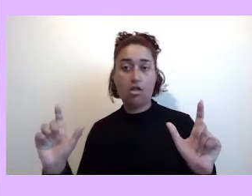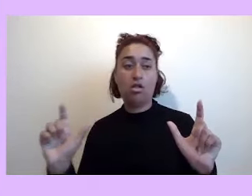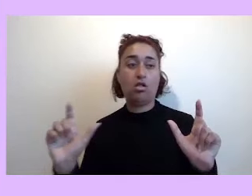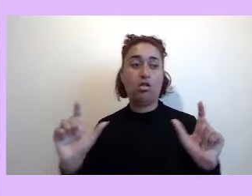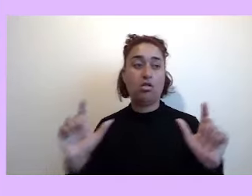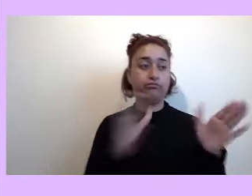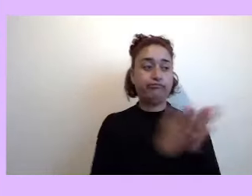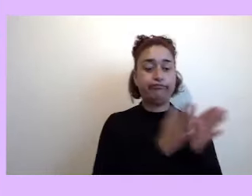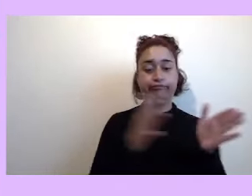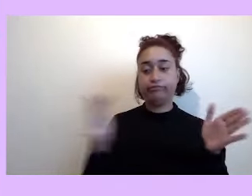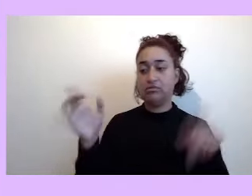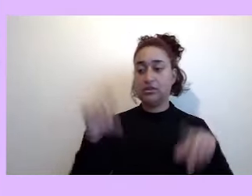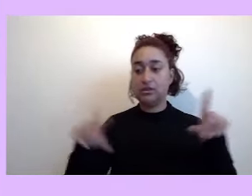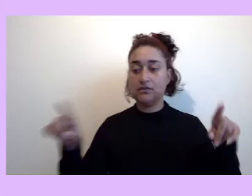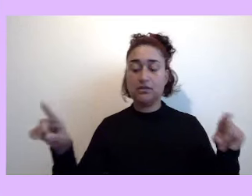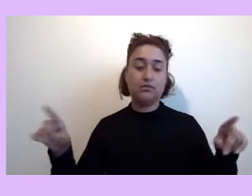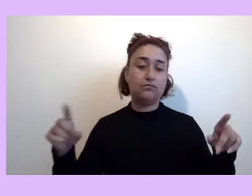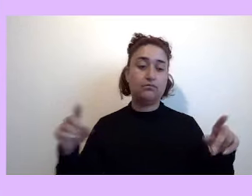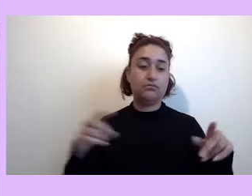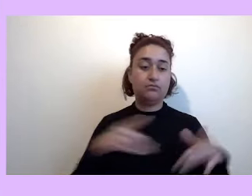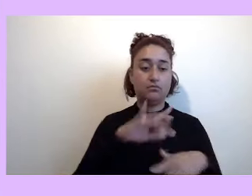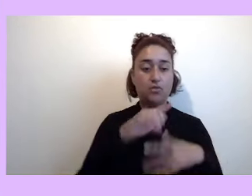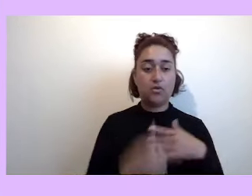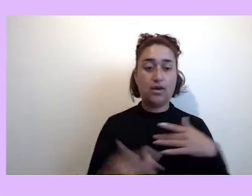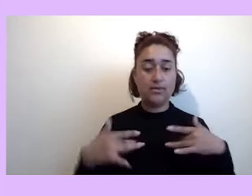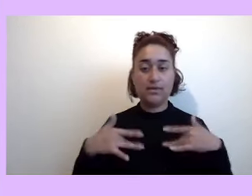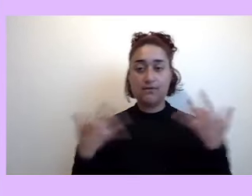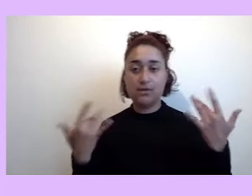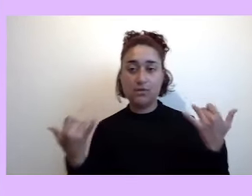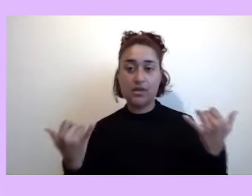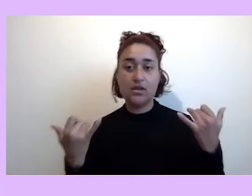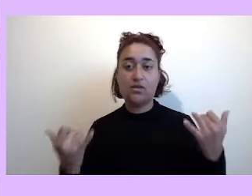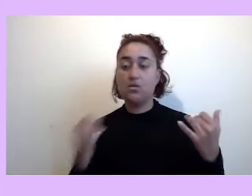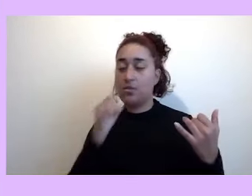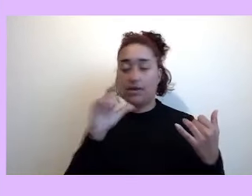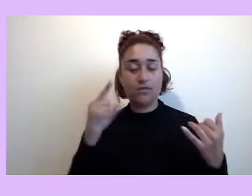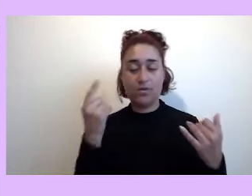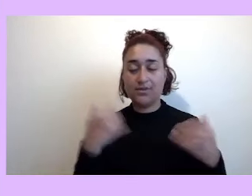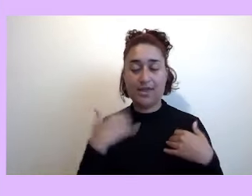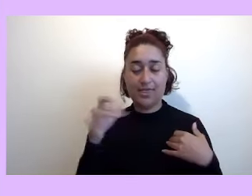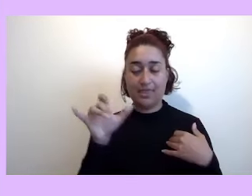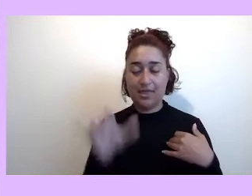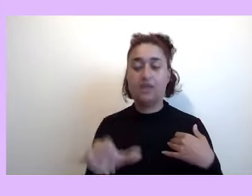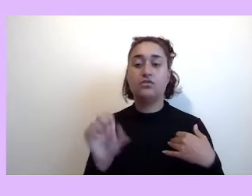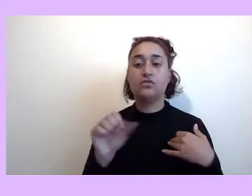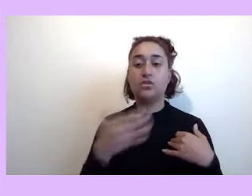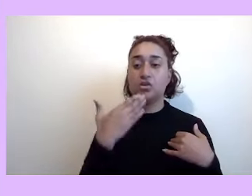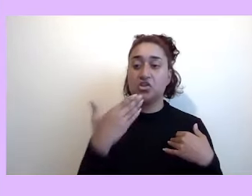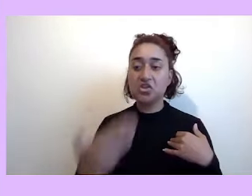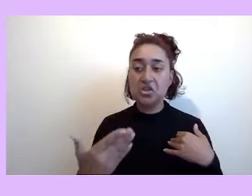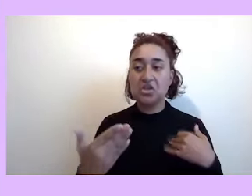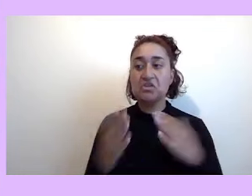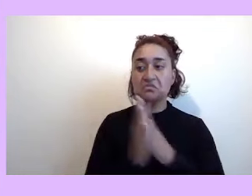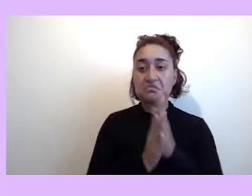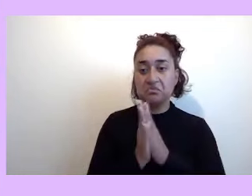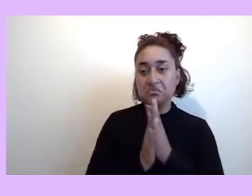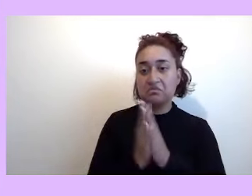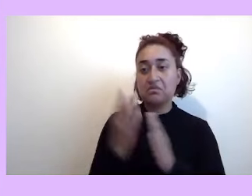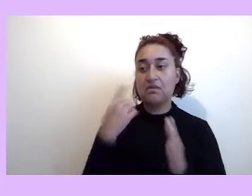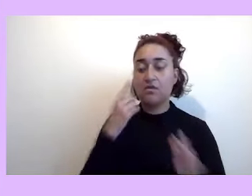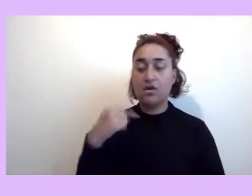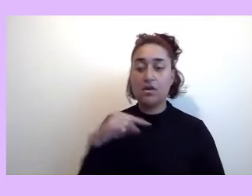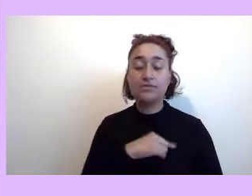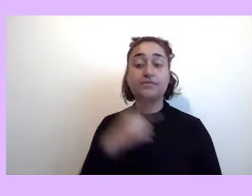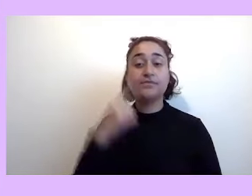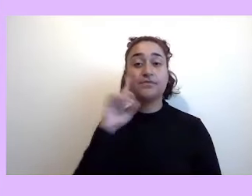different initiatives and programs right now. So we haven't always had that. So I just want to name that that's a good kind of enabling condition for us. But I think when